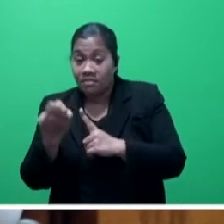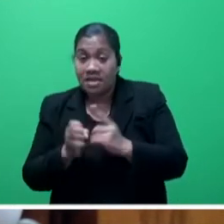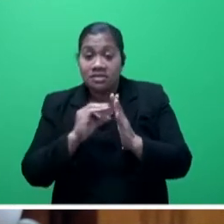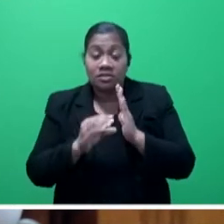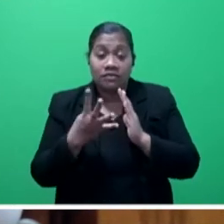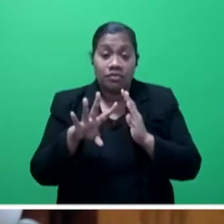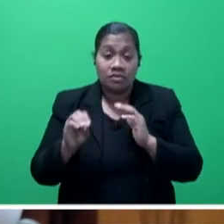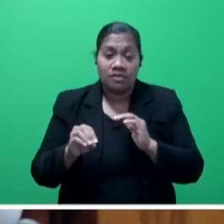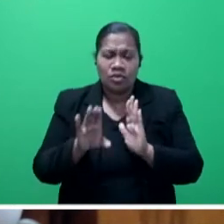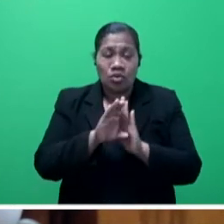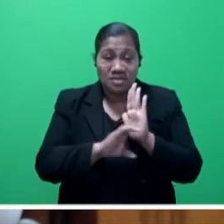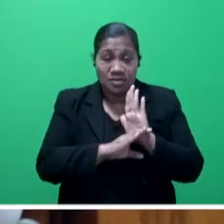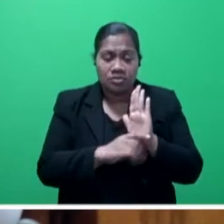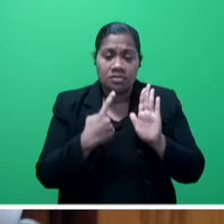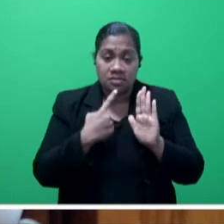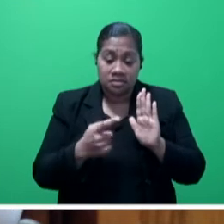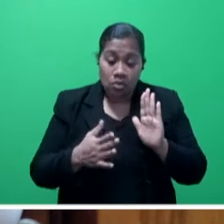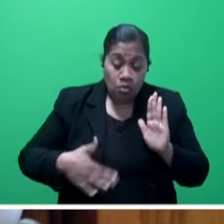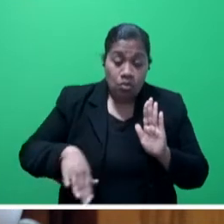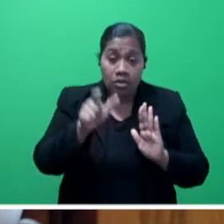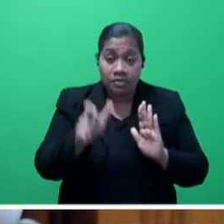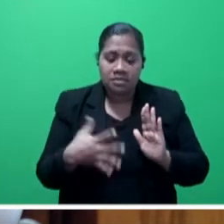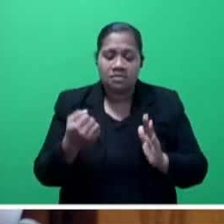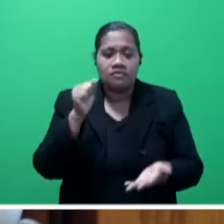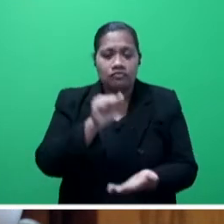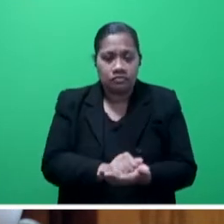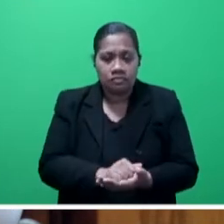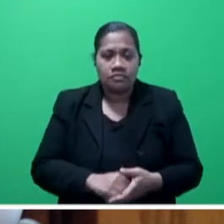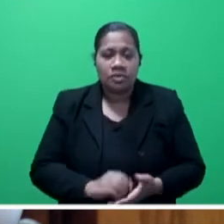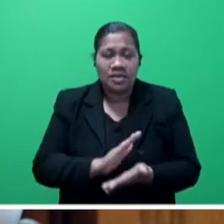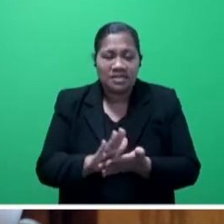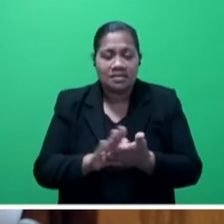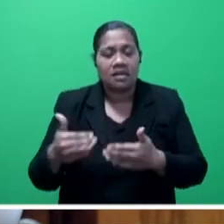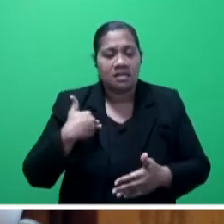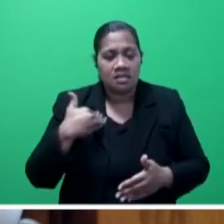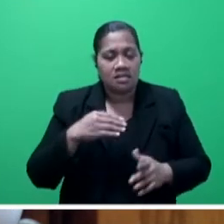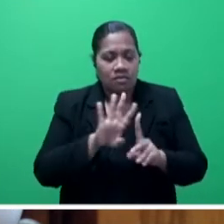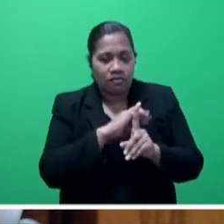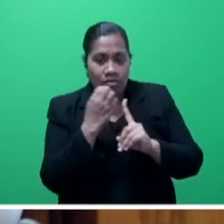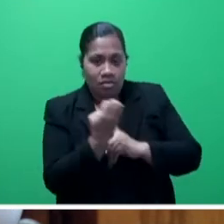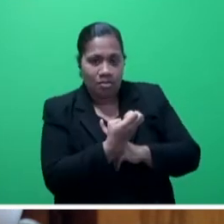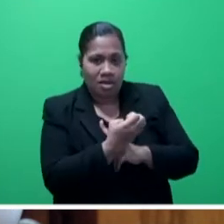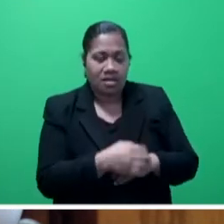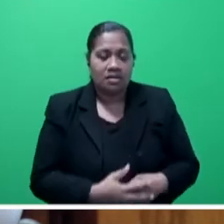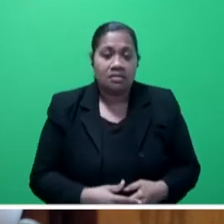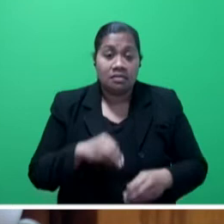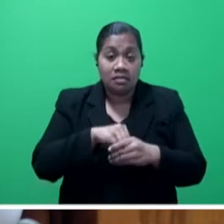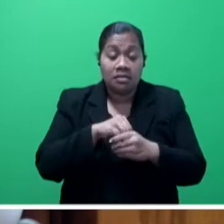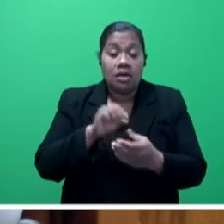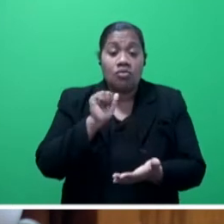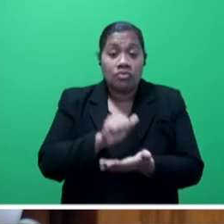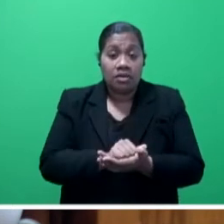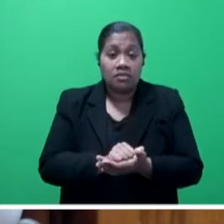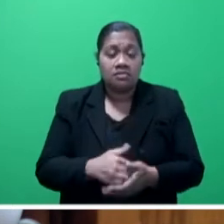of the Republic of Fiji states that every person has the right to a clean and healthy environment. Mr. Speaker, that includes the right to have our